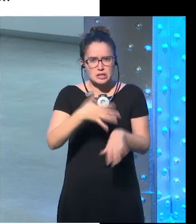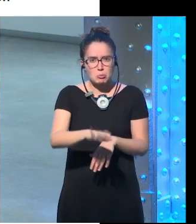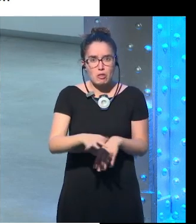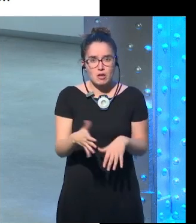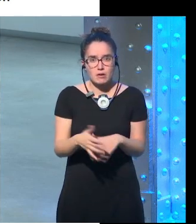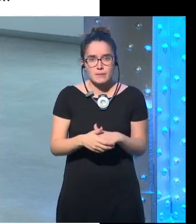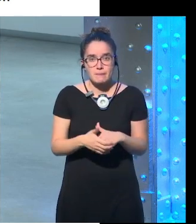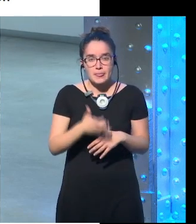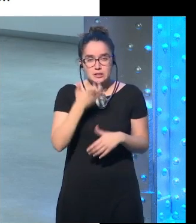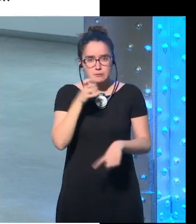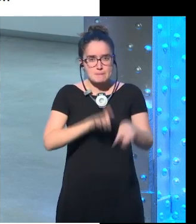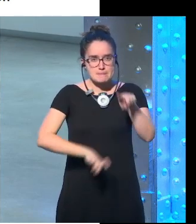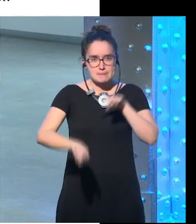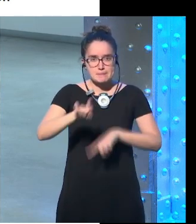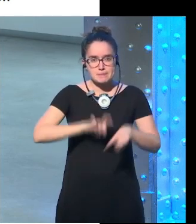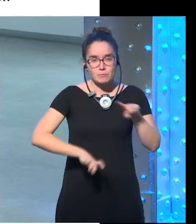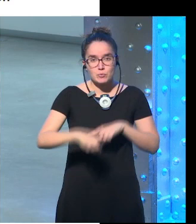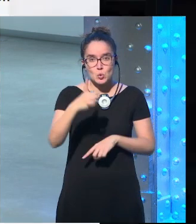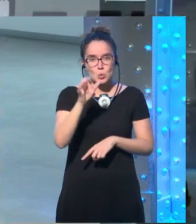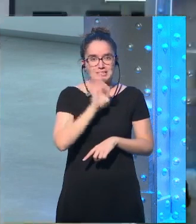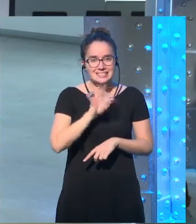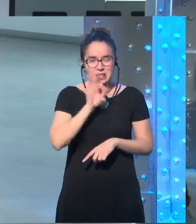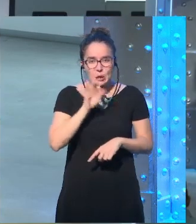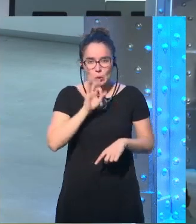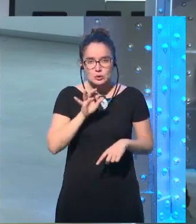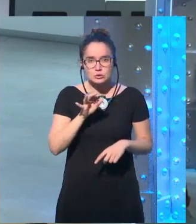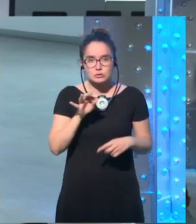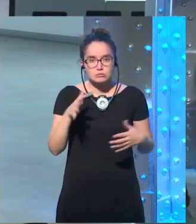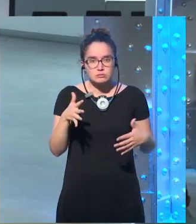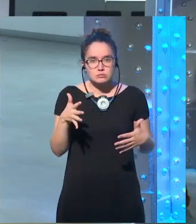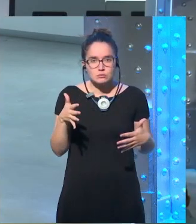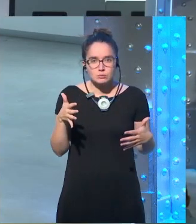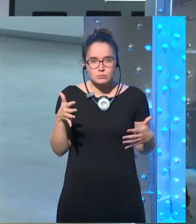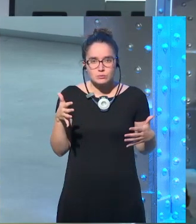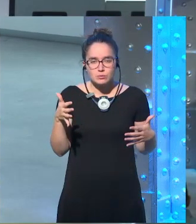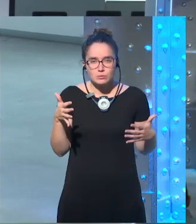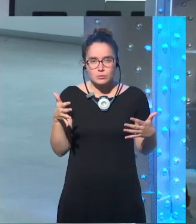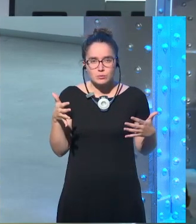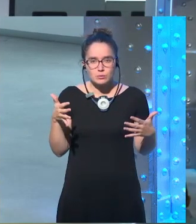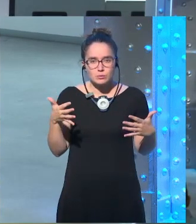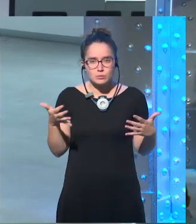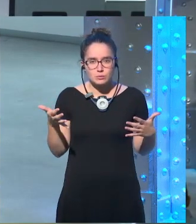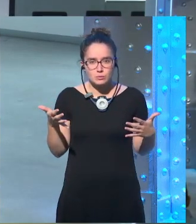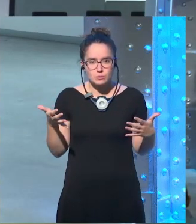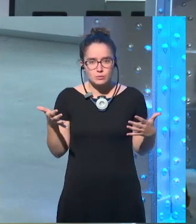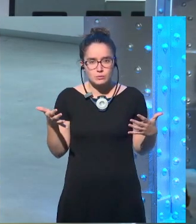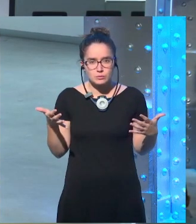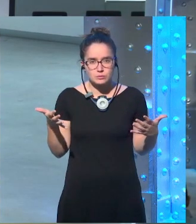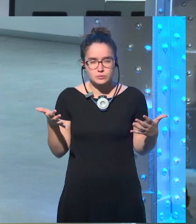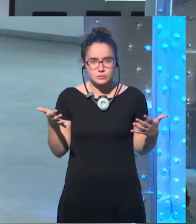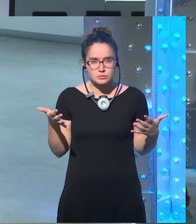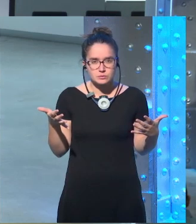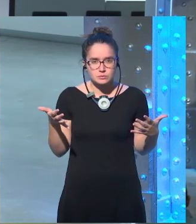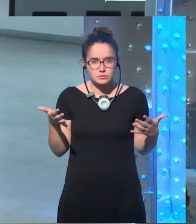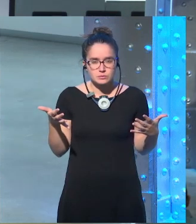any distinction between humans and computers was essentially meaningless. Humans were computers.